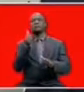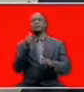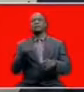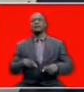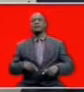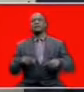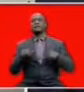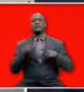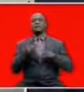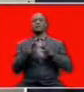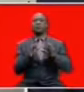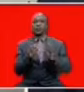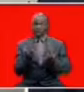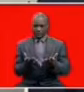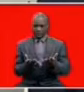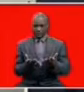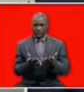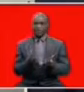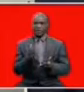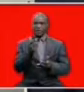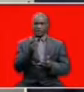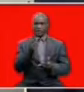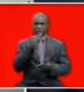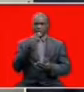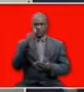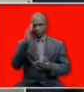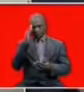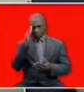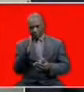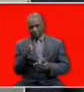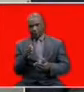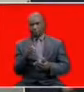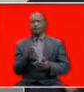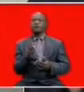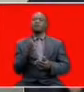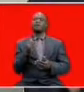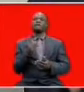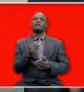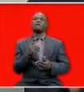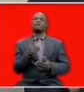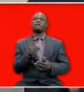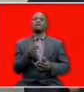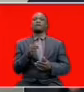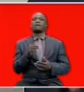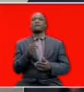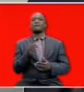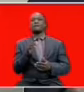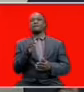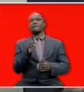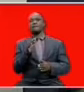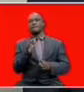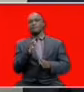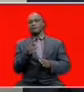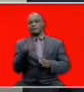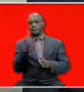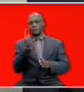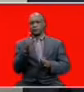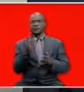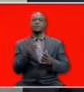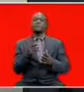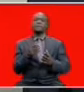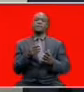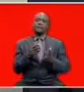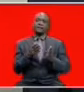you. I can say just for the elementary or the foundation, let's take a look into the